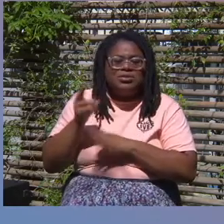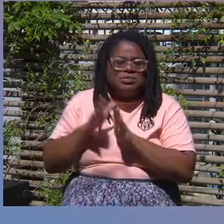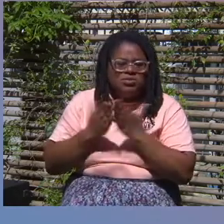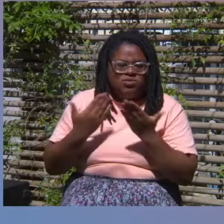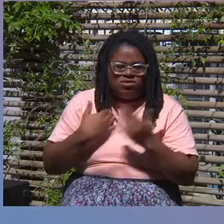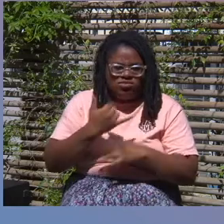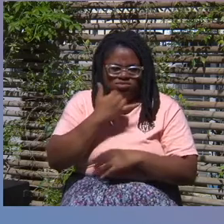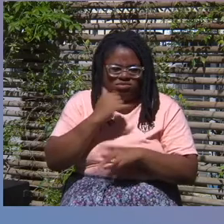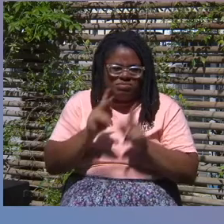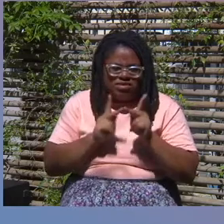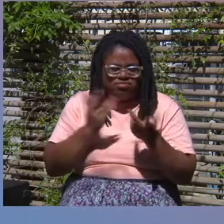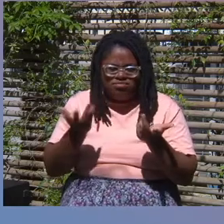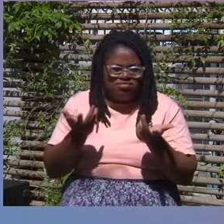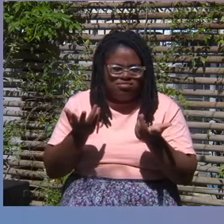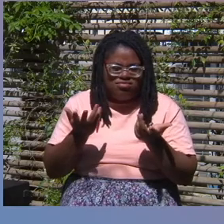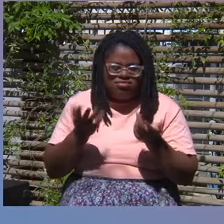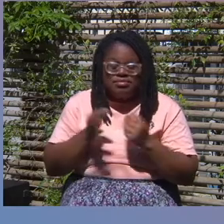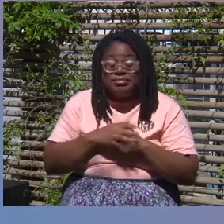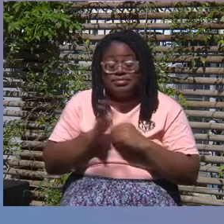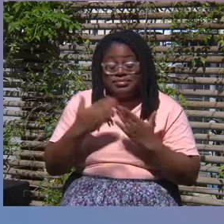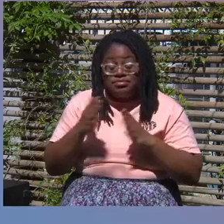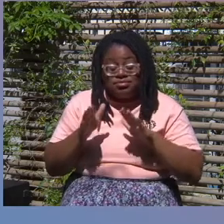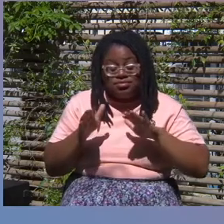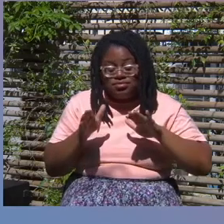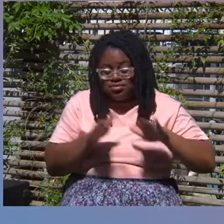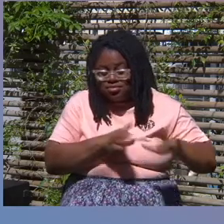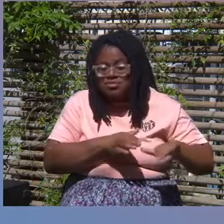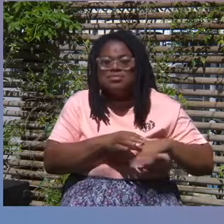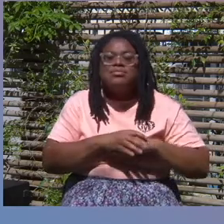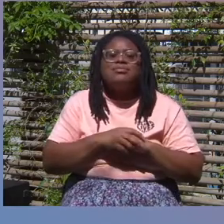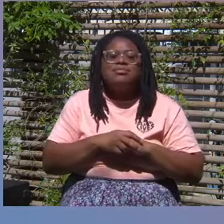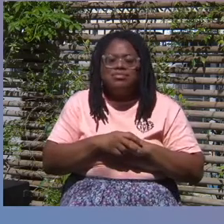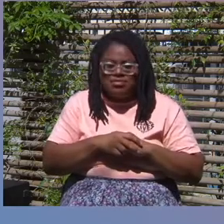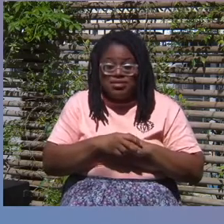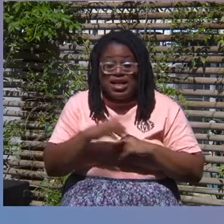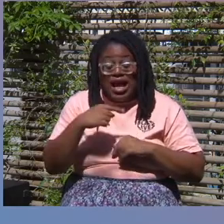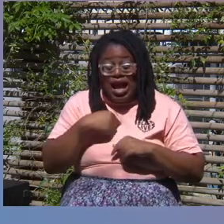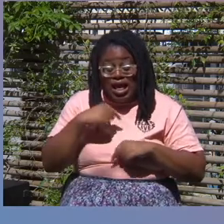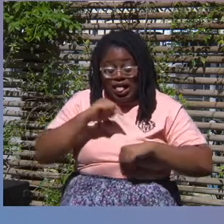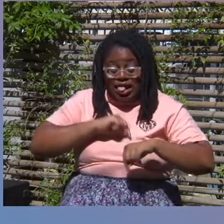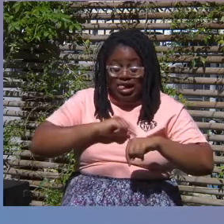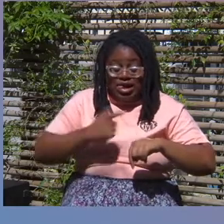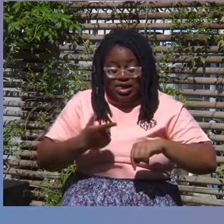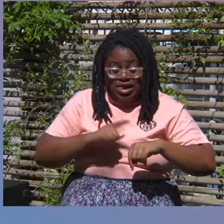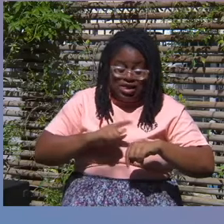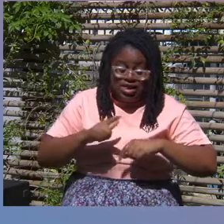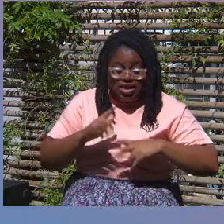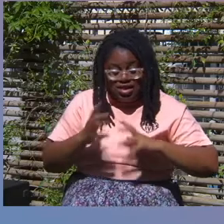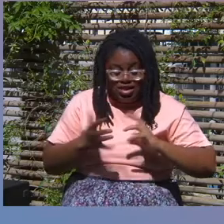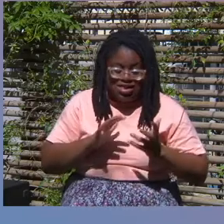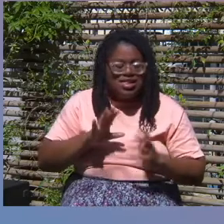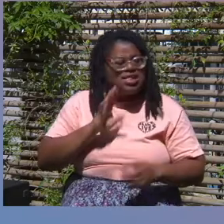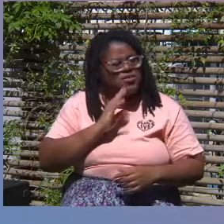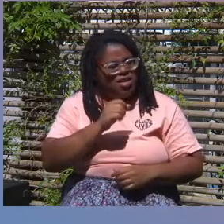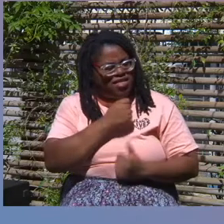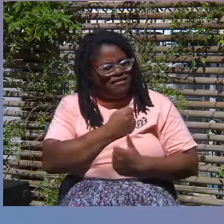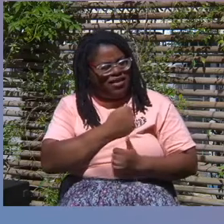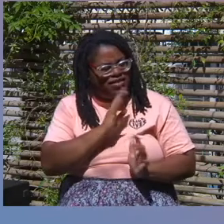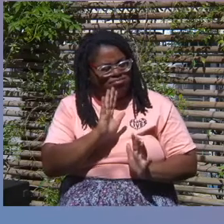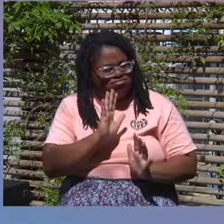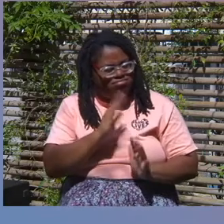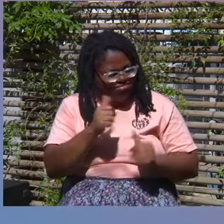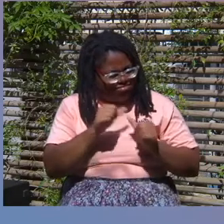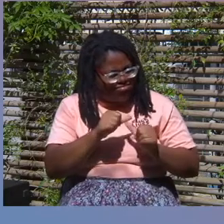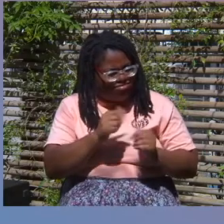with folks? What is wrong with people? Anyway, I'm going back and forth and moving all around. No, we love it. We love it. We love it.